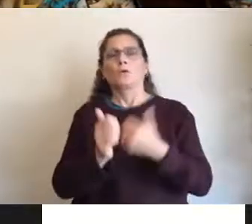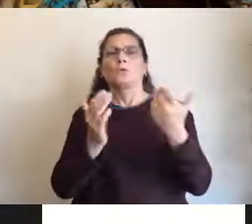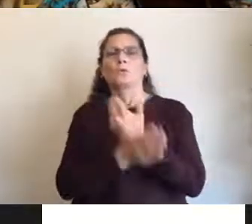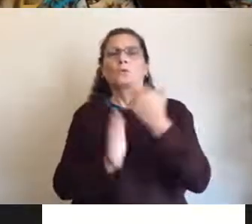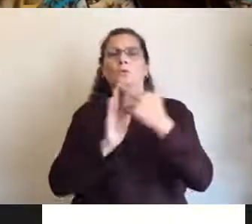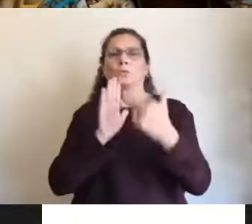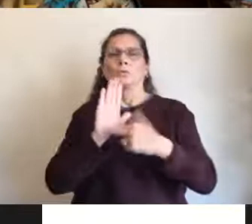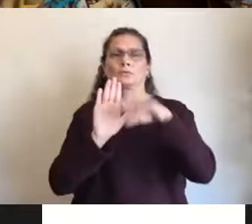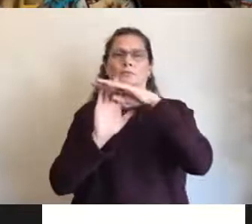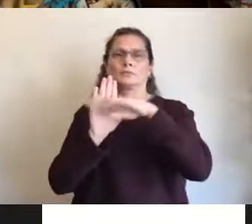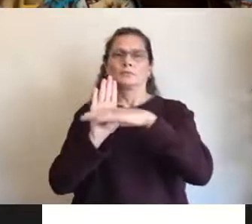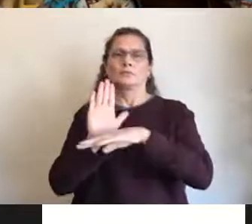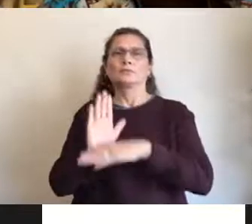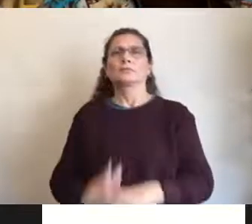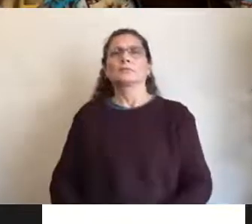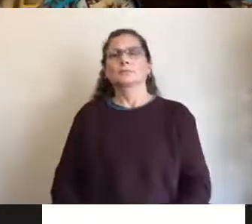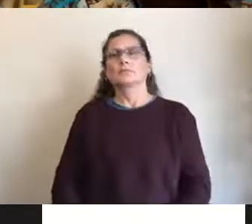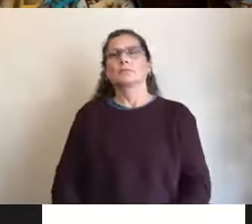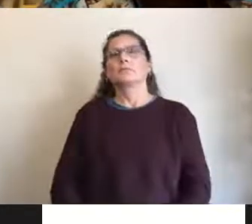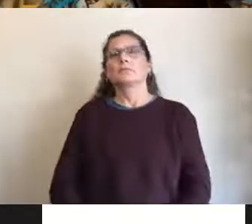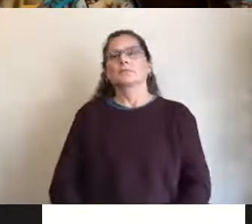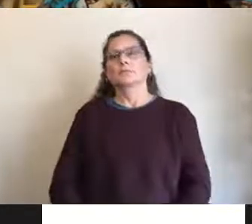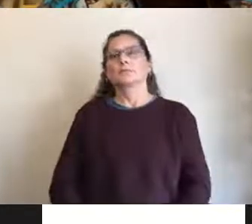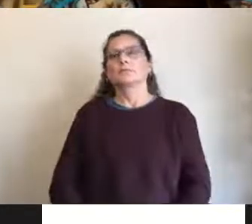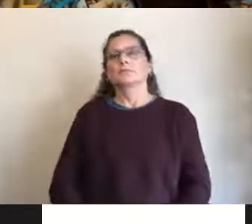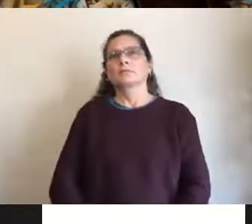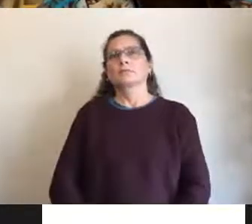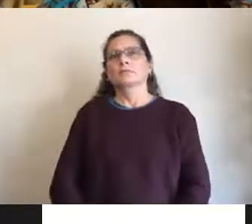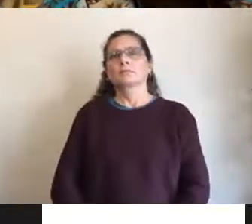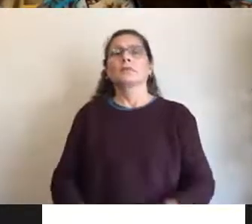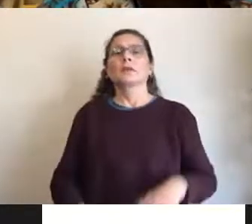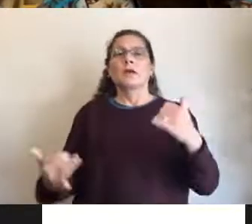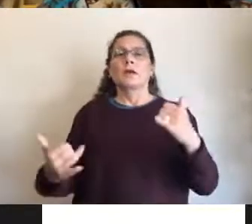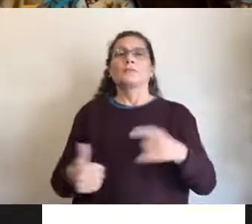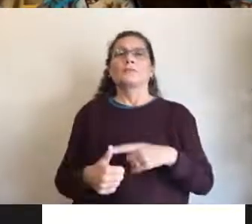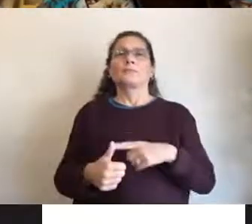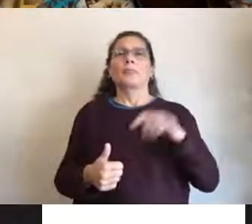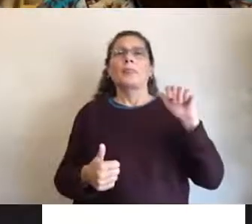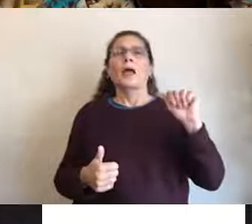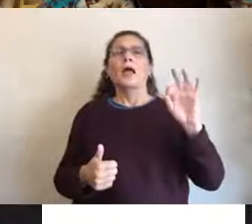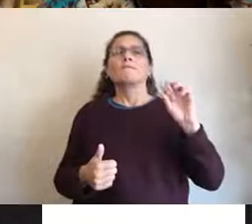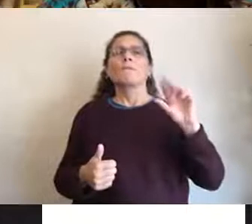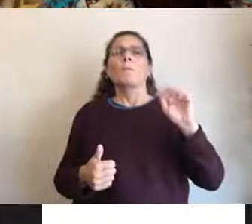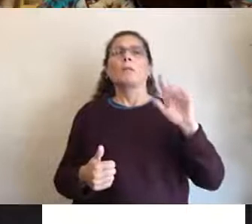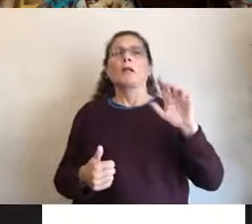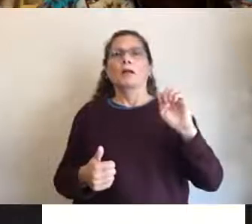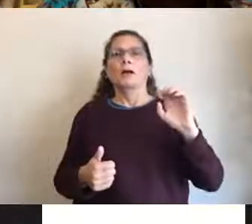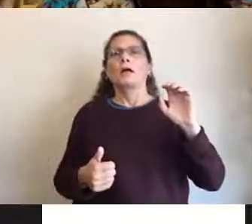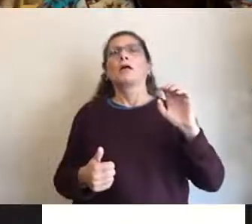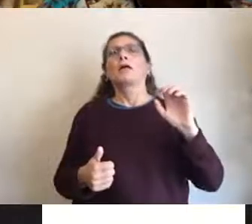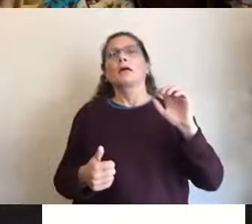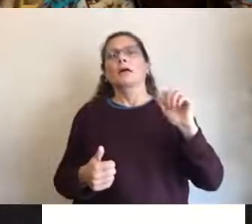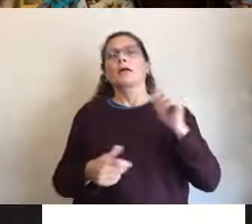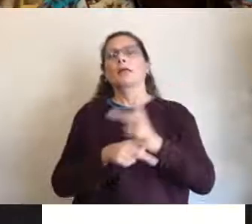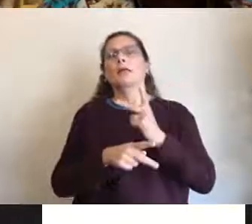the ACA, the Affordable Care Act, open enrollment period has begun. It began on November 1st, and it's going to go